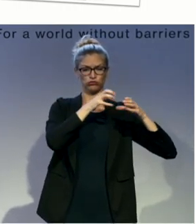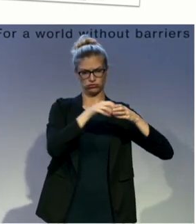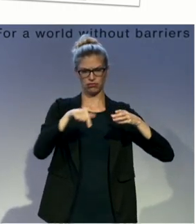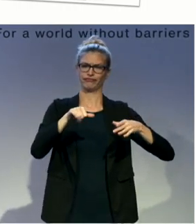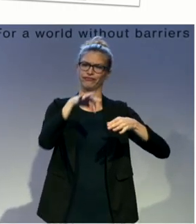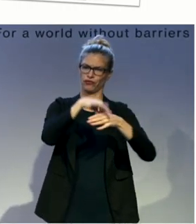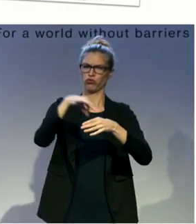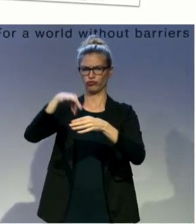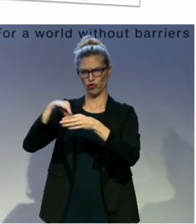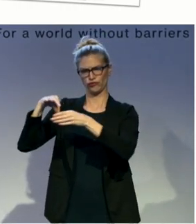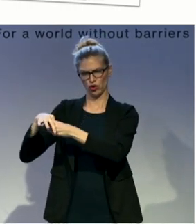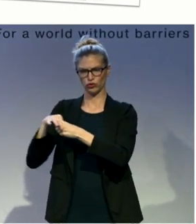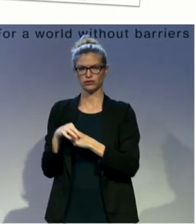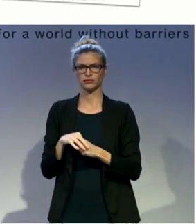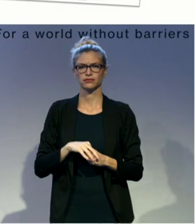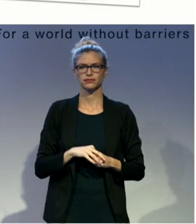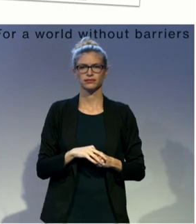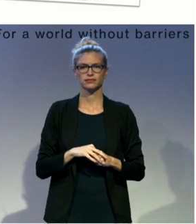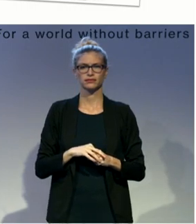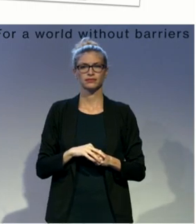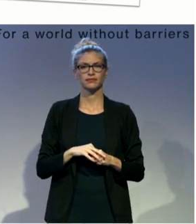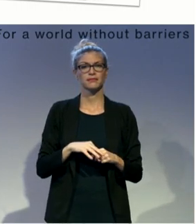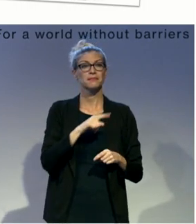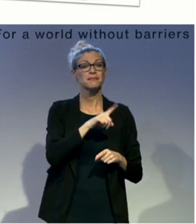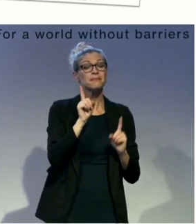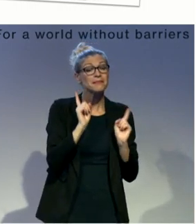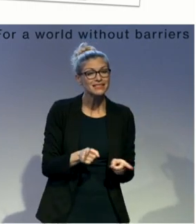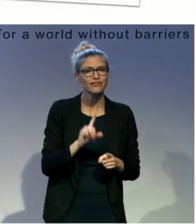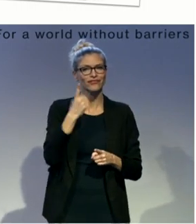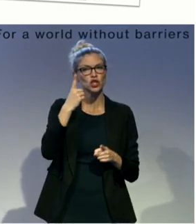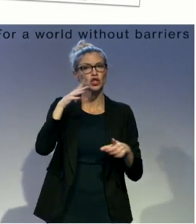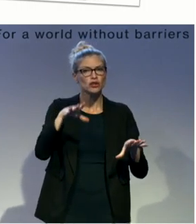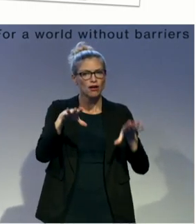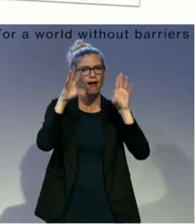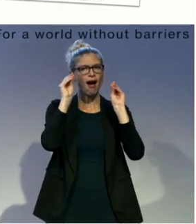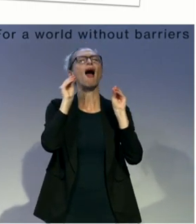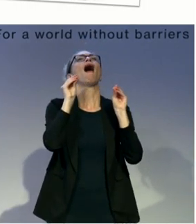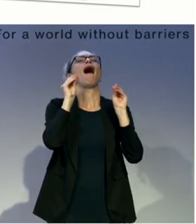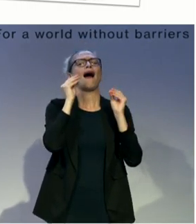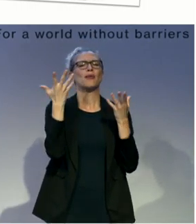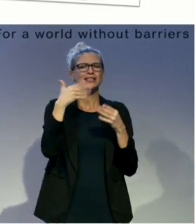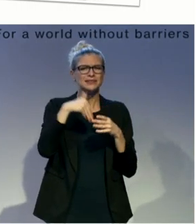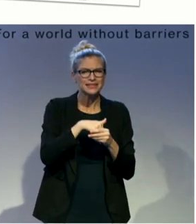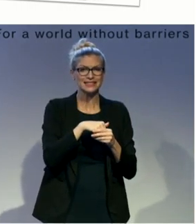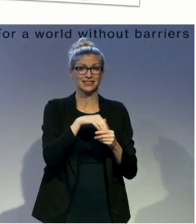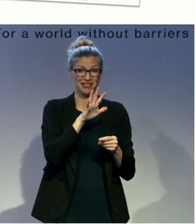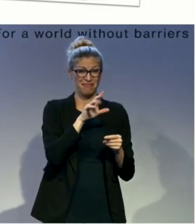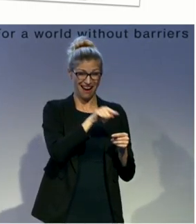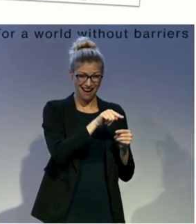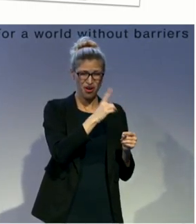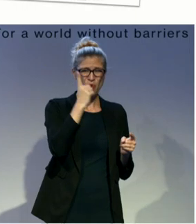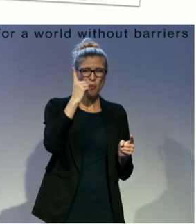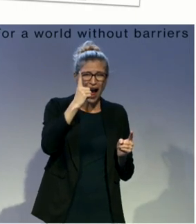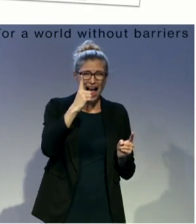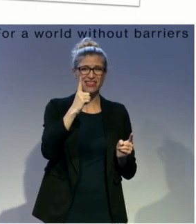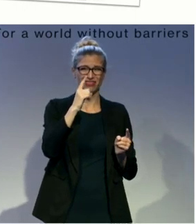voters. We want all the official information to be